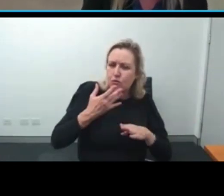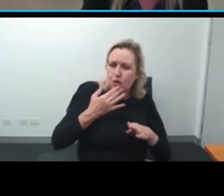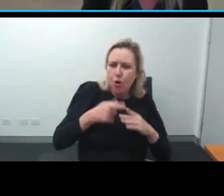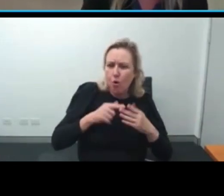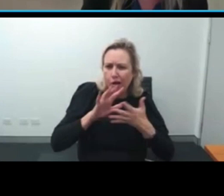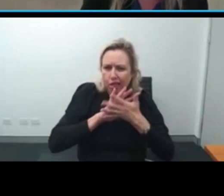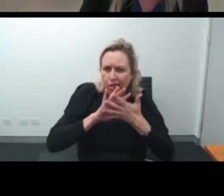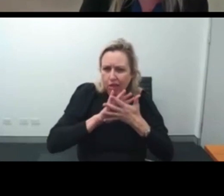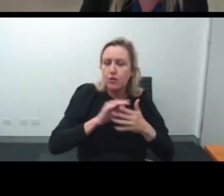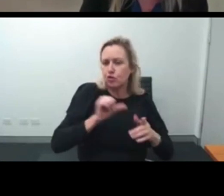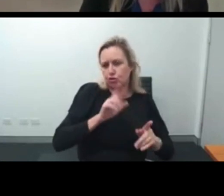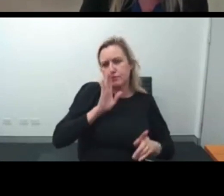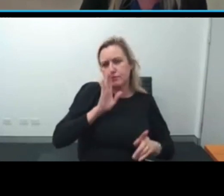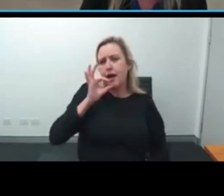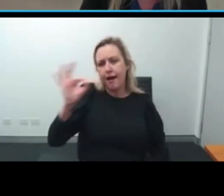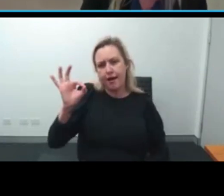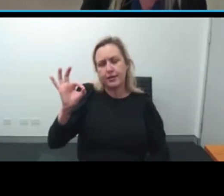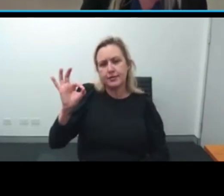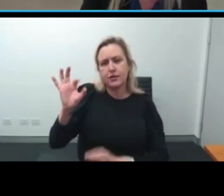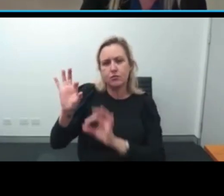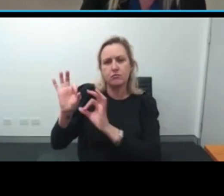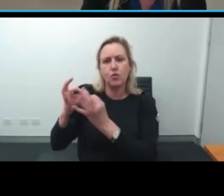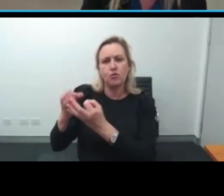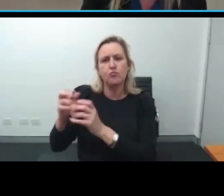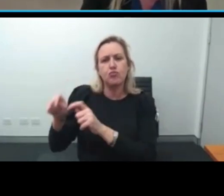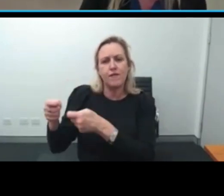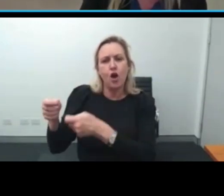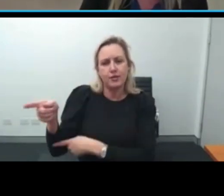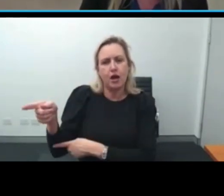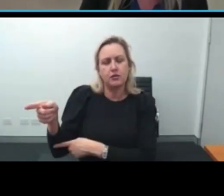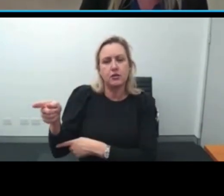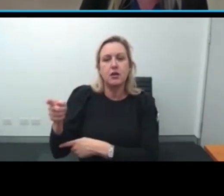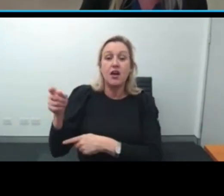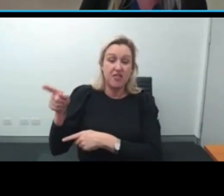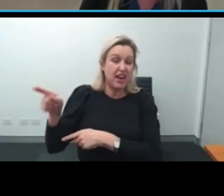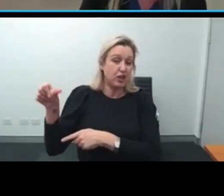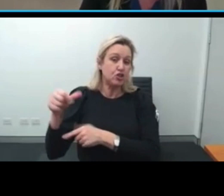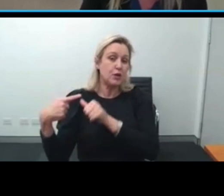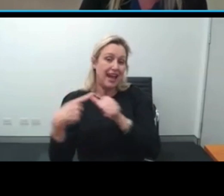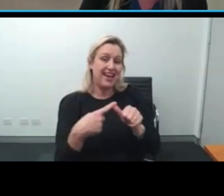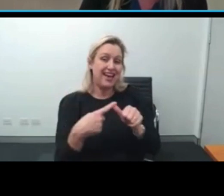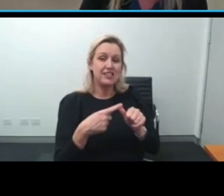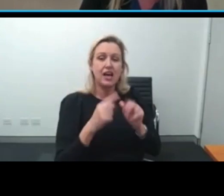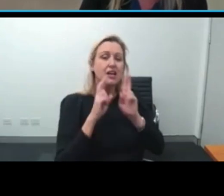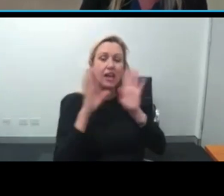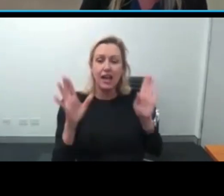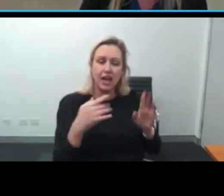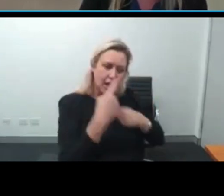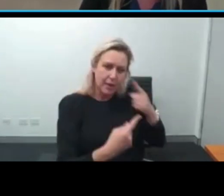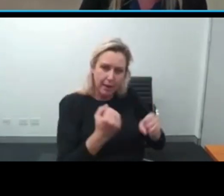clarity. And providers should be clearly explaining the changes and ensuring care recipients understand the